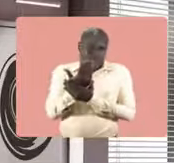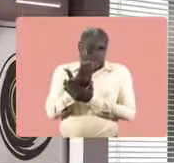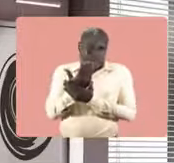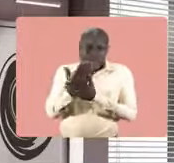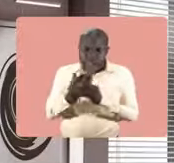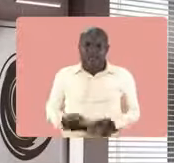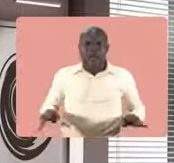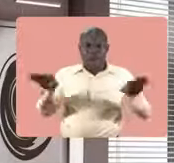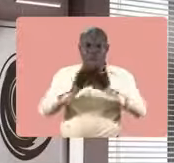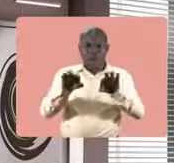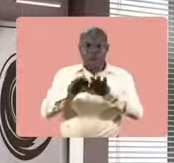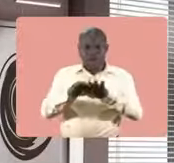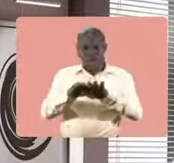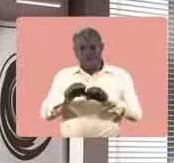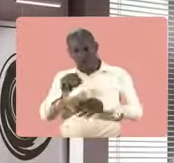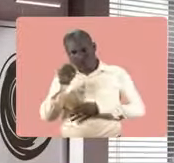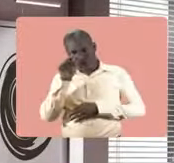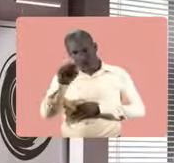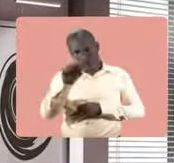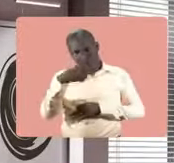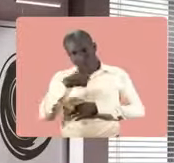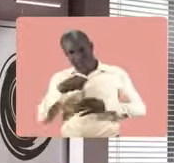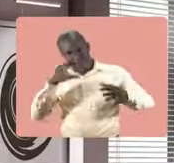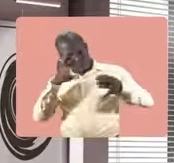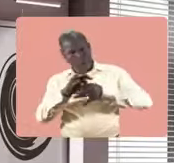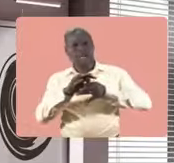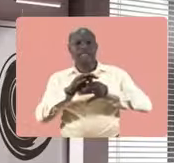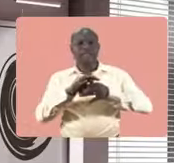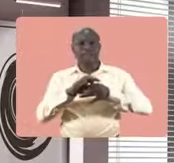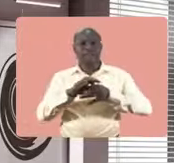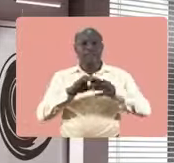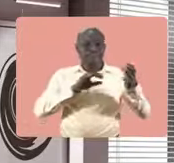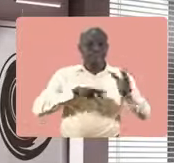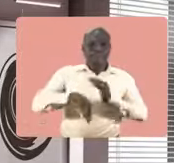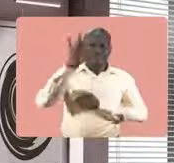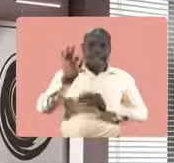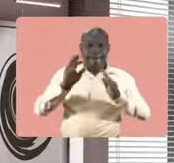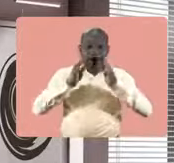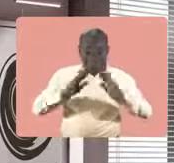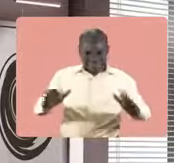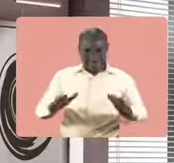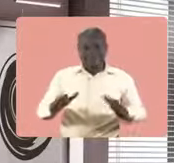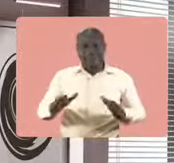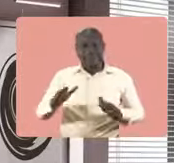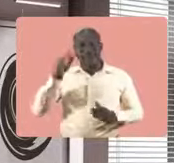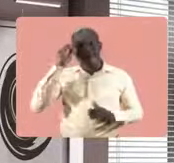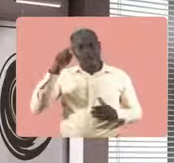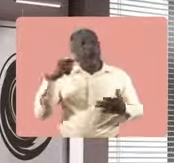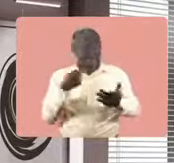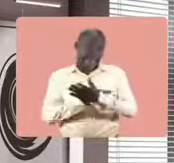se. Mene o mienu ebetumi aka ye ho abom. Na yahwehwe asomdwie akira